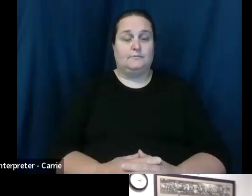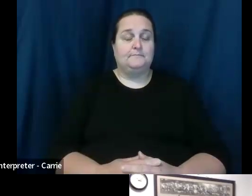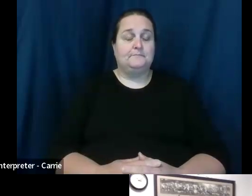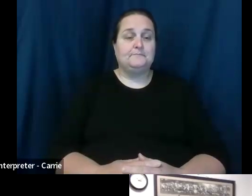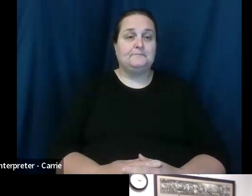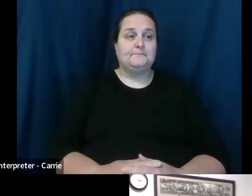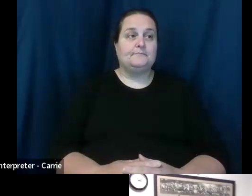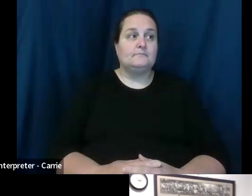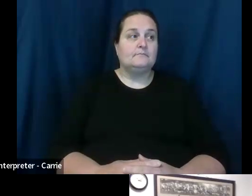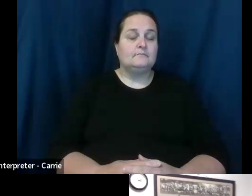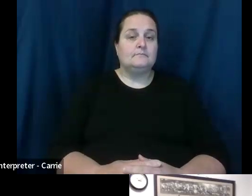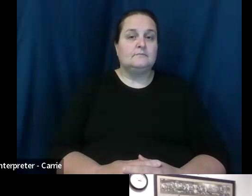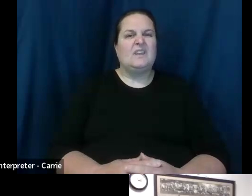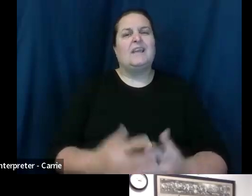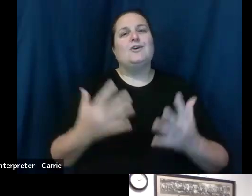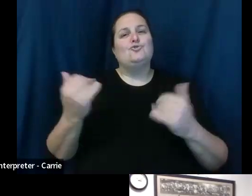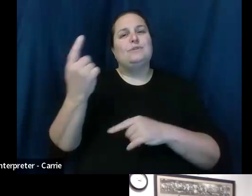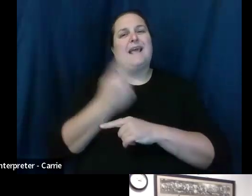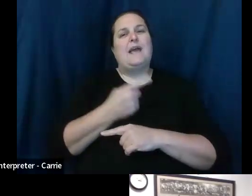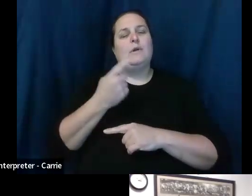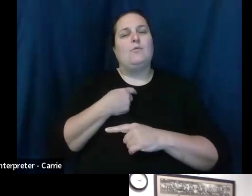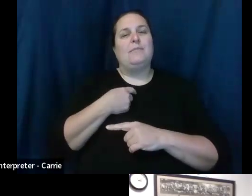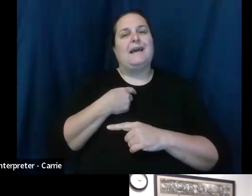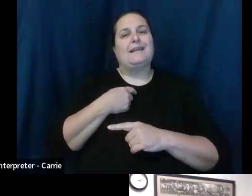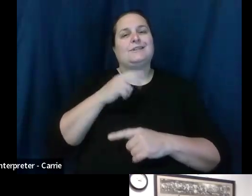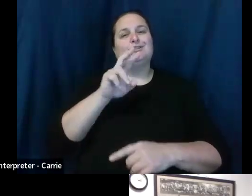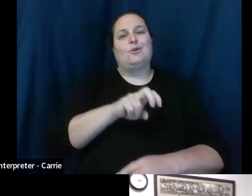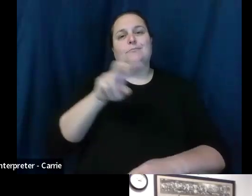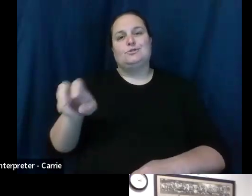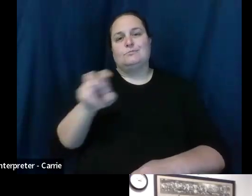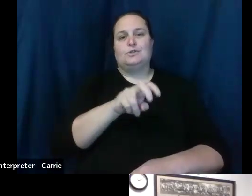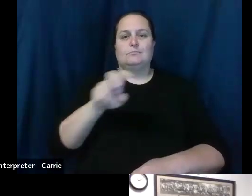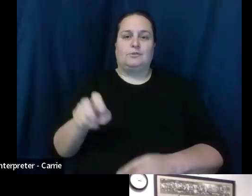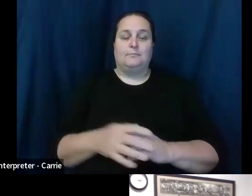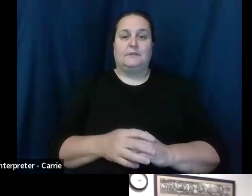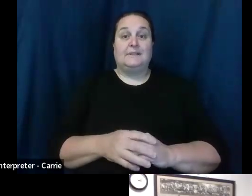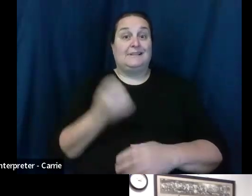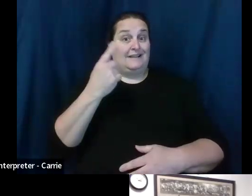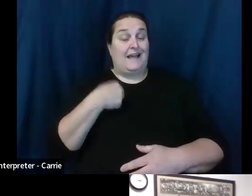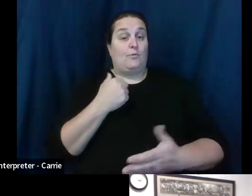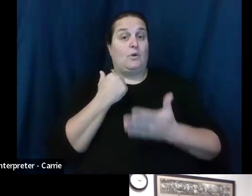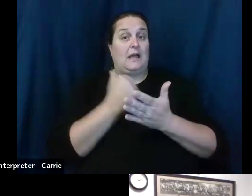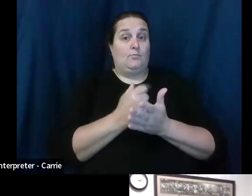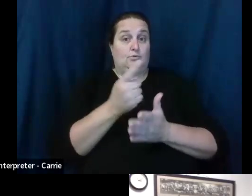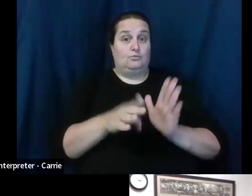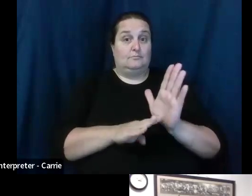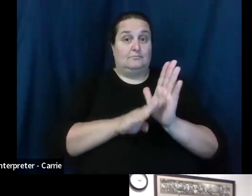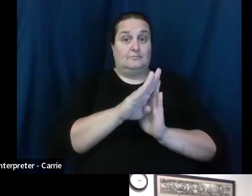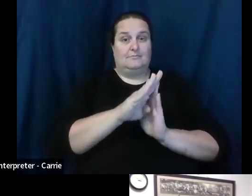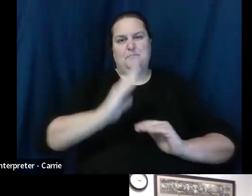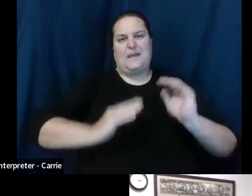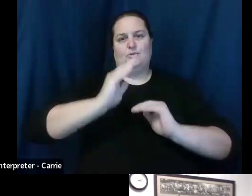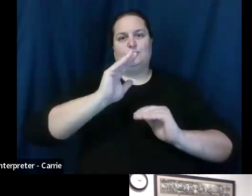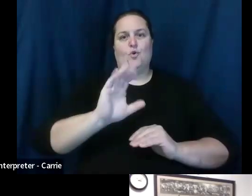So we are going to be kind of bouncing back and forth today because I'm going to be helping you build your own